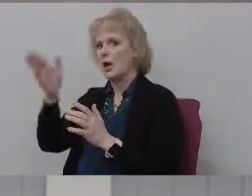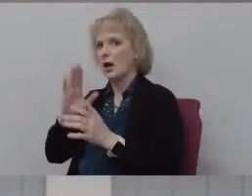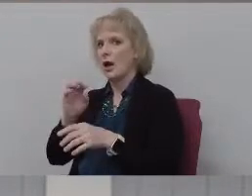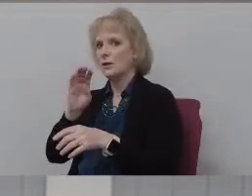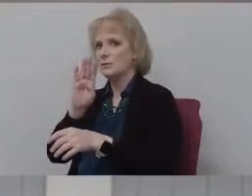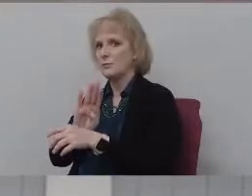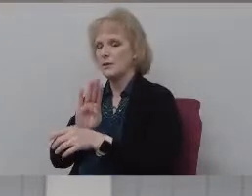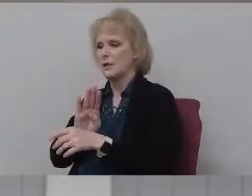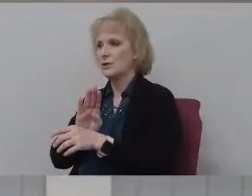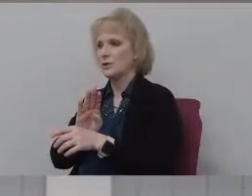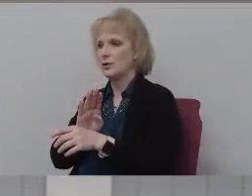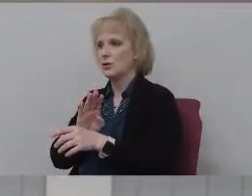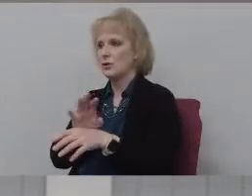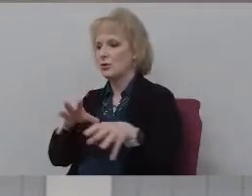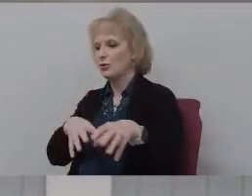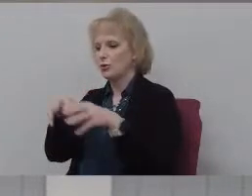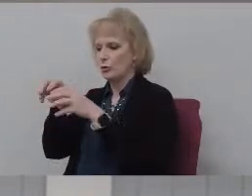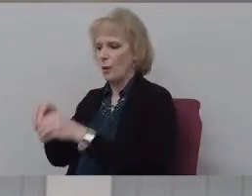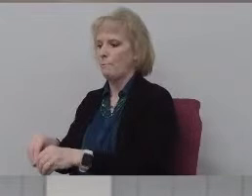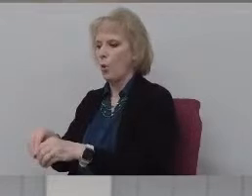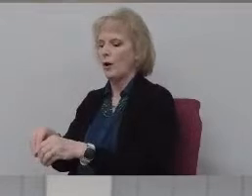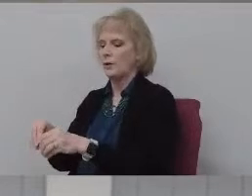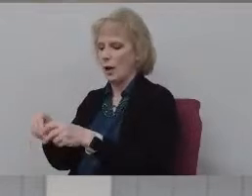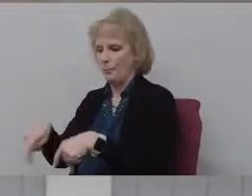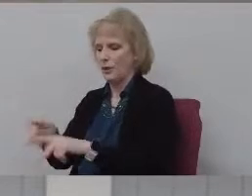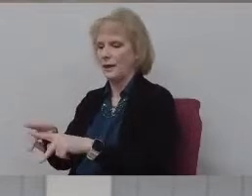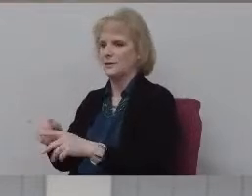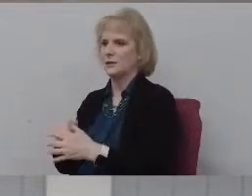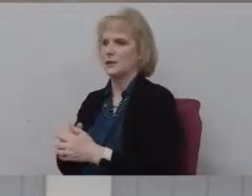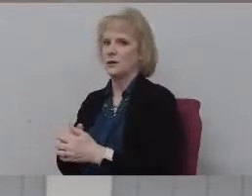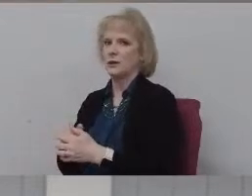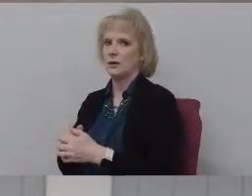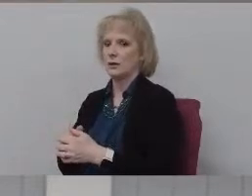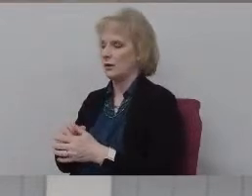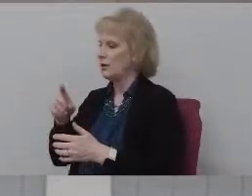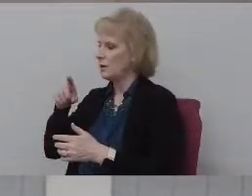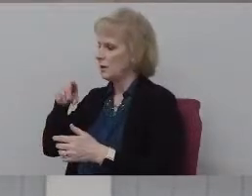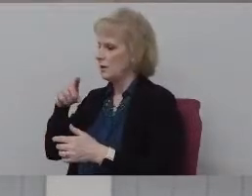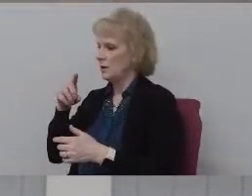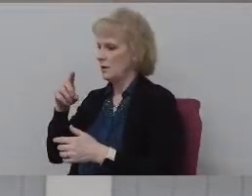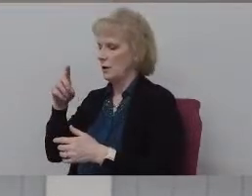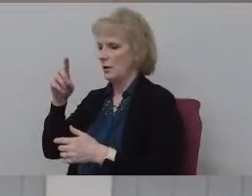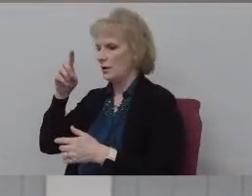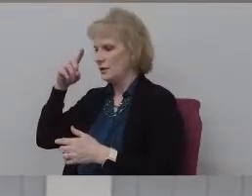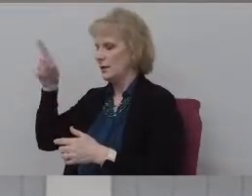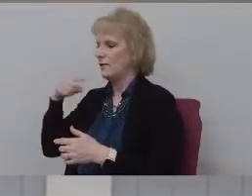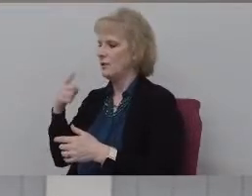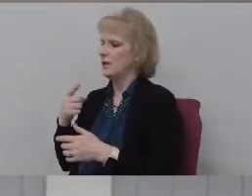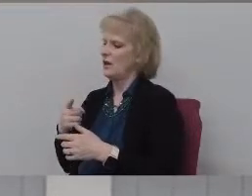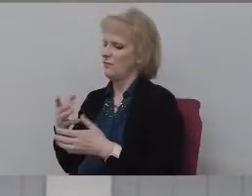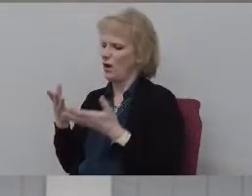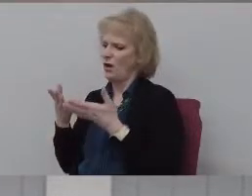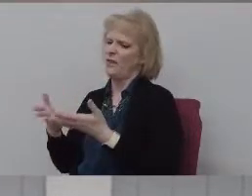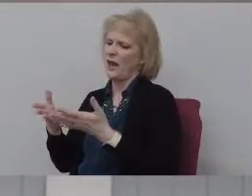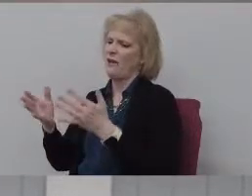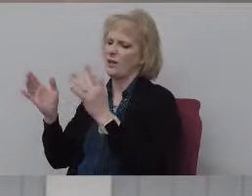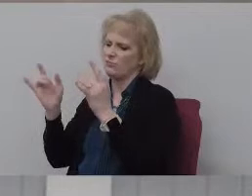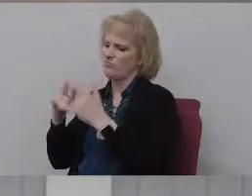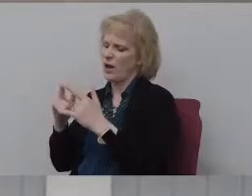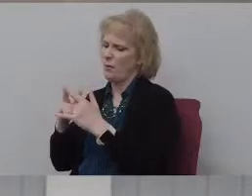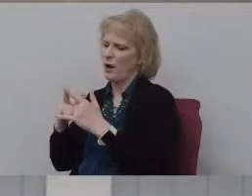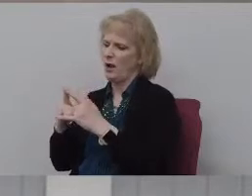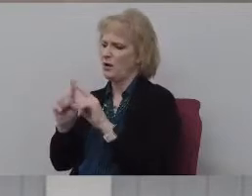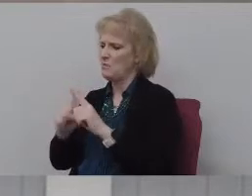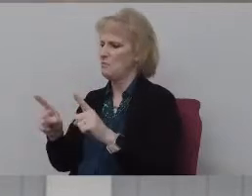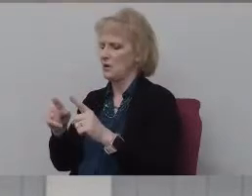to appoint a place. So David, now, this whole thing, David said, well, God, you know, they've got the tabernacle, and the tabernacle hasn't been used for years. It's up there in Shiloh, and